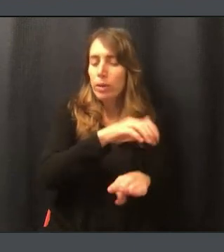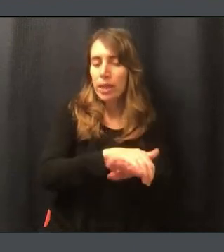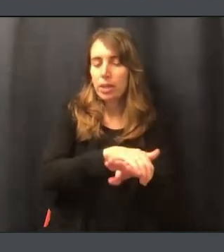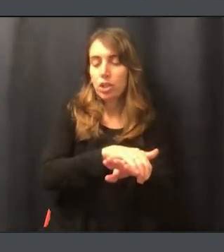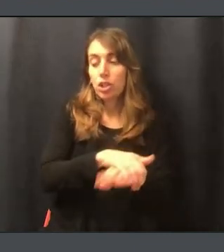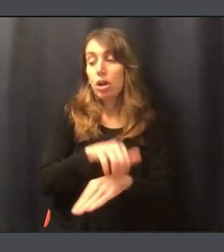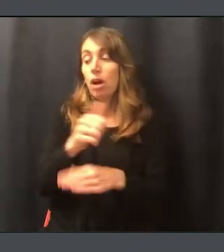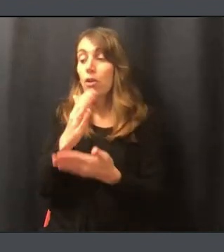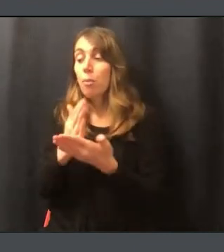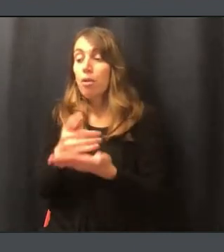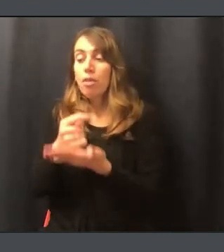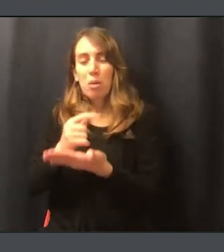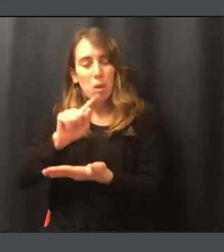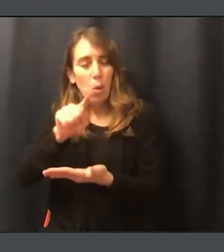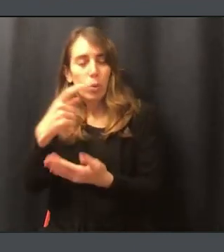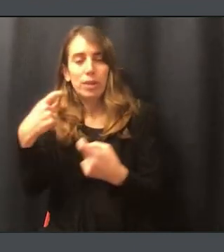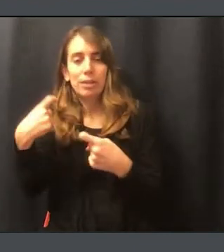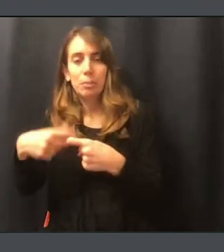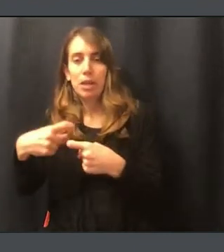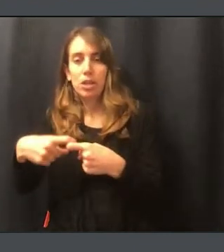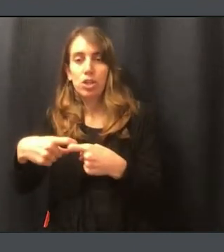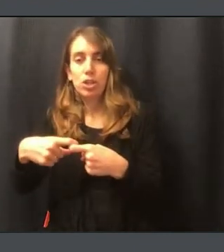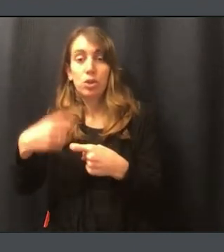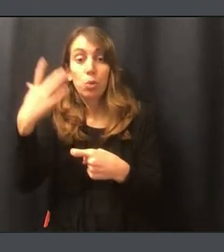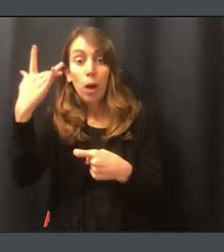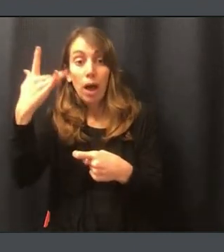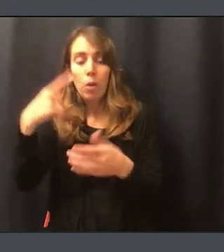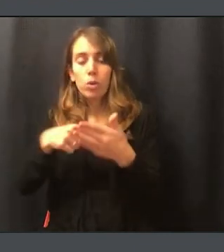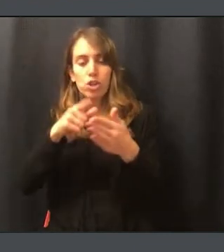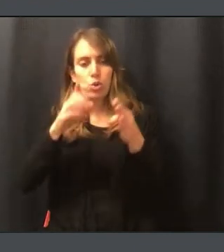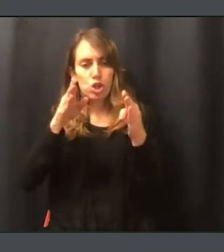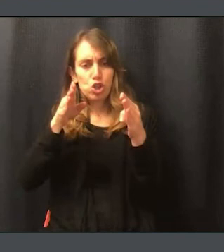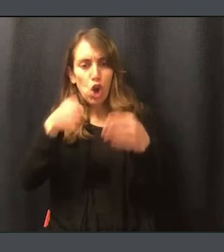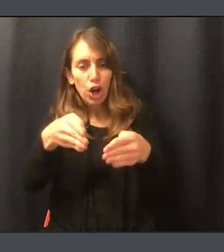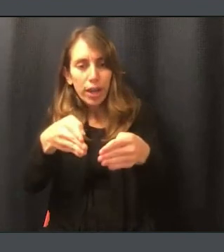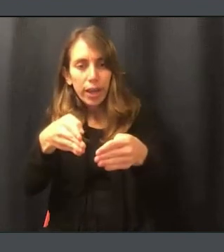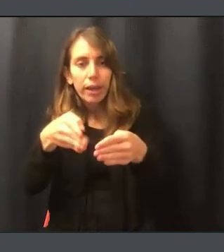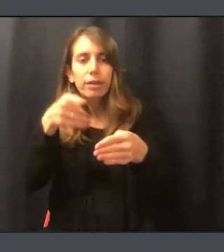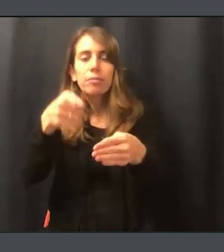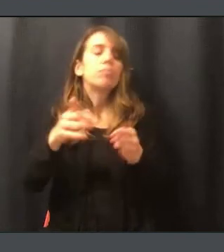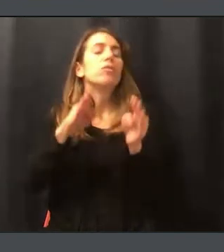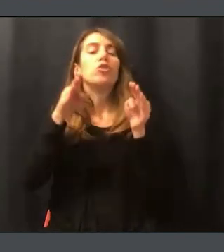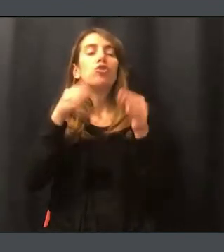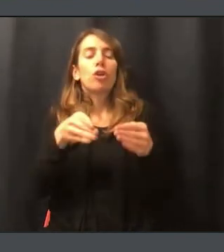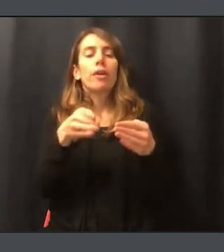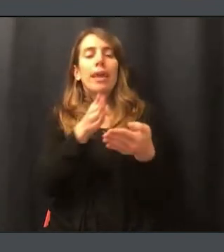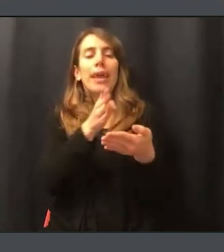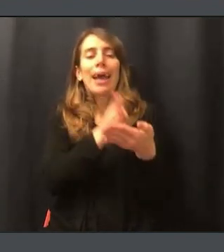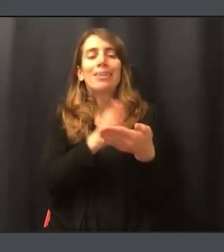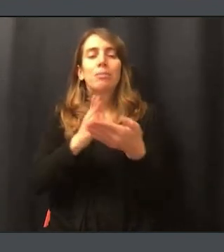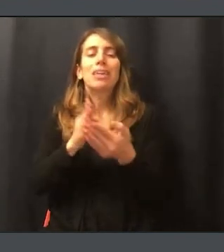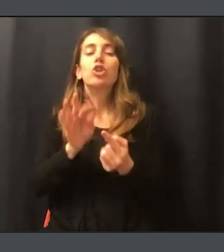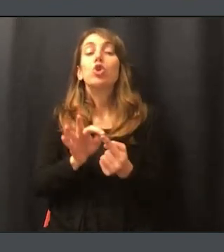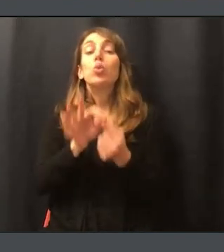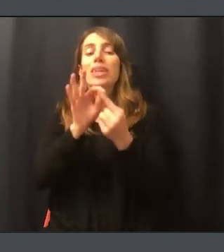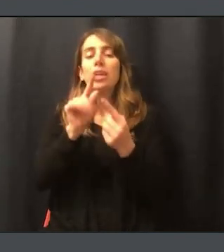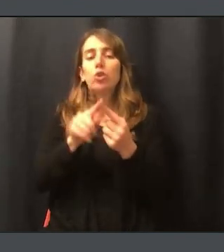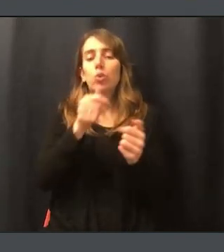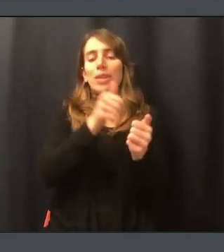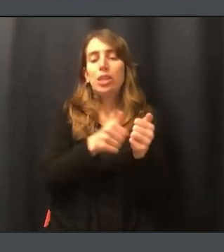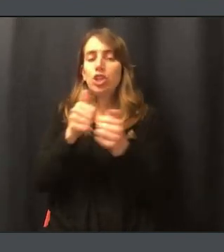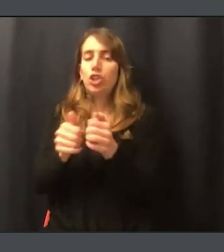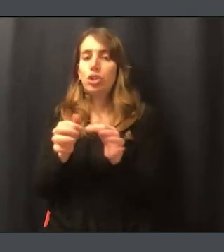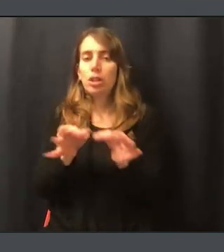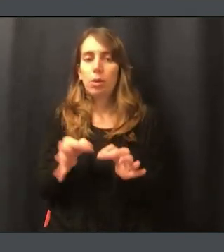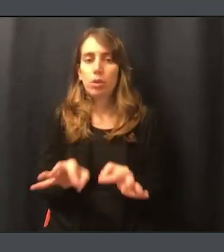language, let's say Spanish, because what you're targeting is you're targeting aspects that are unique to each language, right?